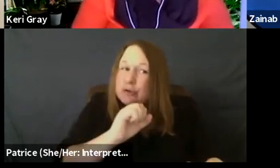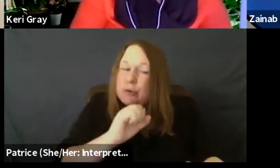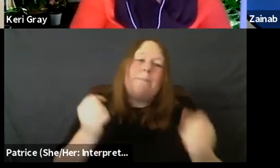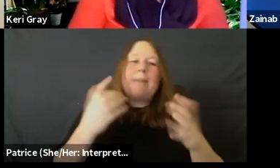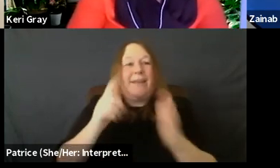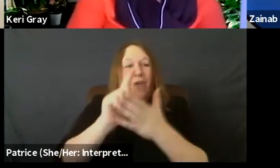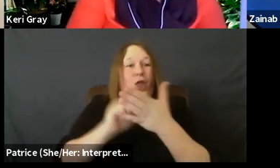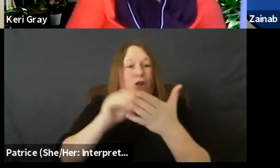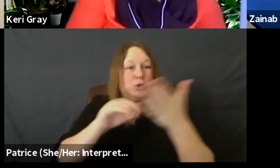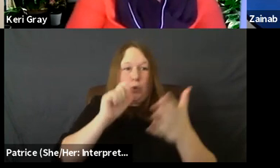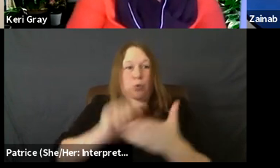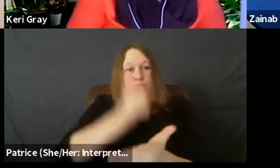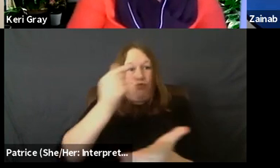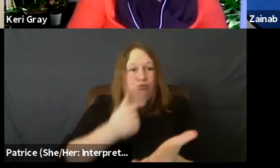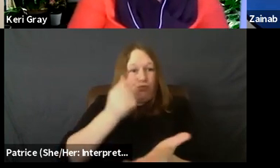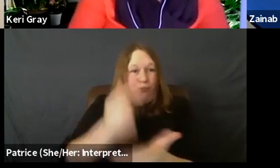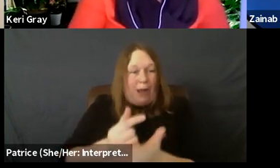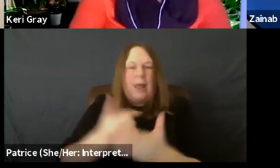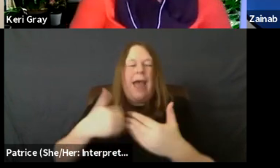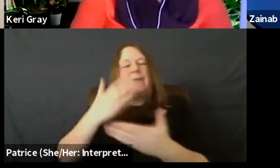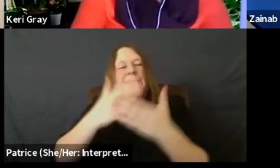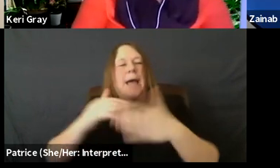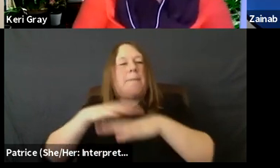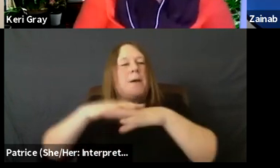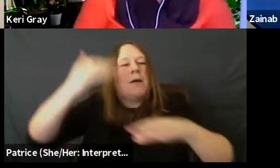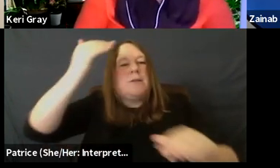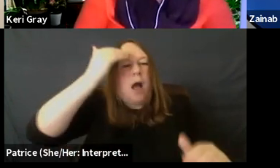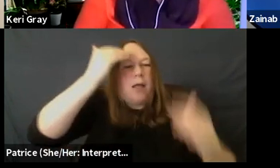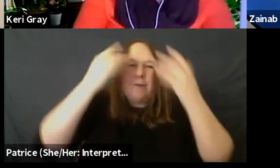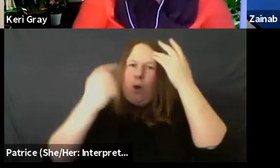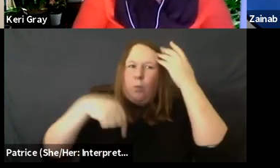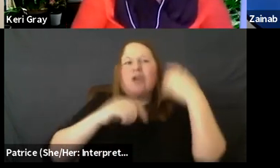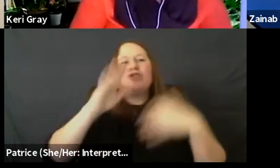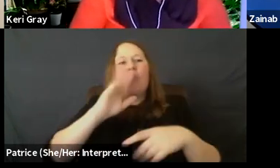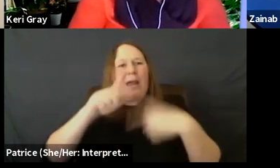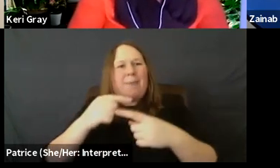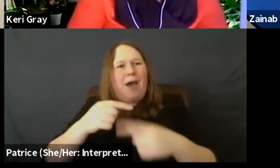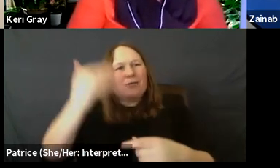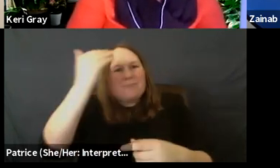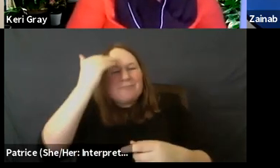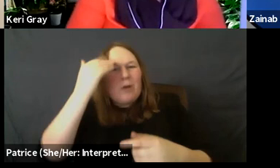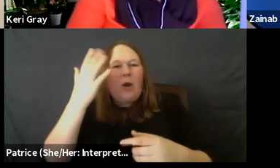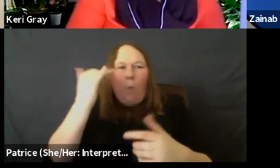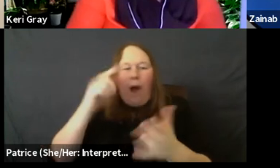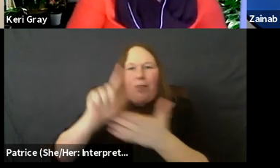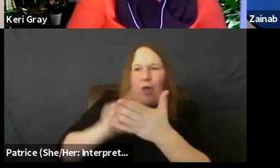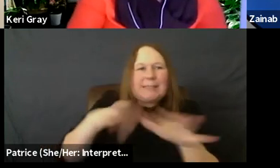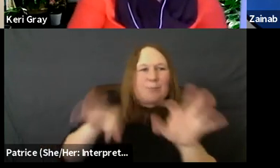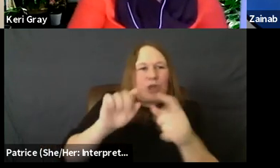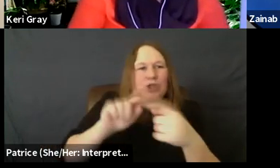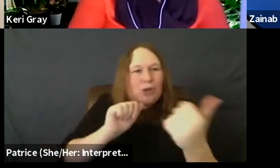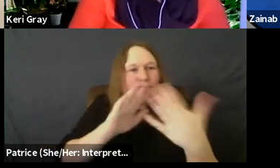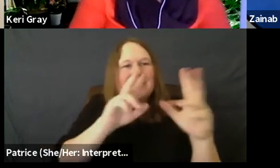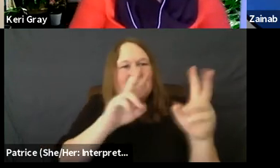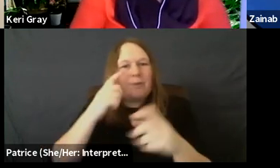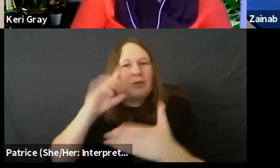law students who graduate have some knowledge of what we're talking about around why the law is important to address issues